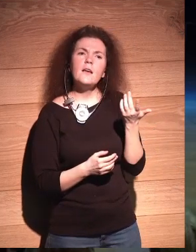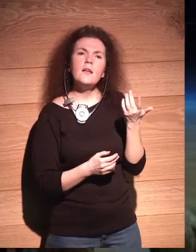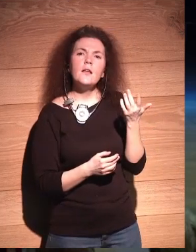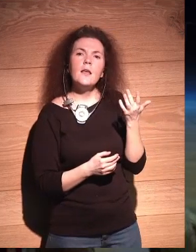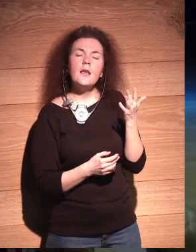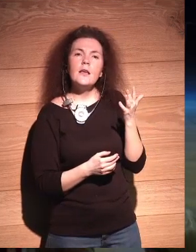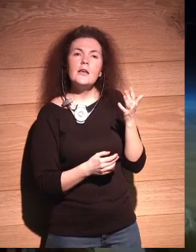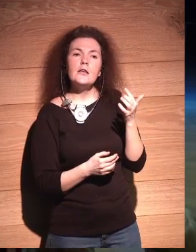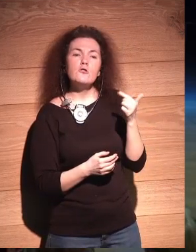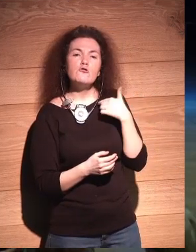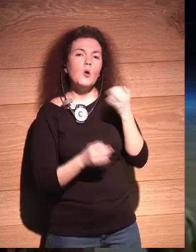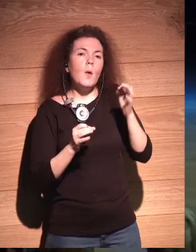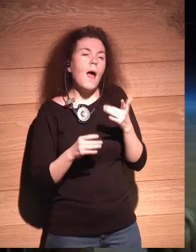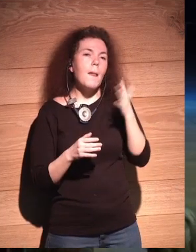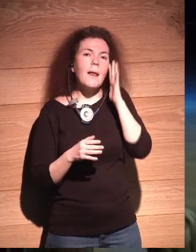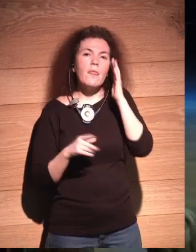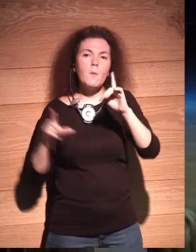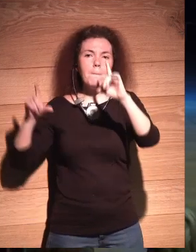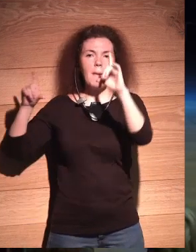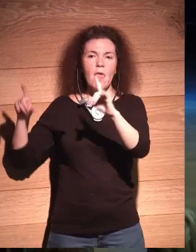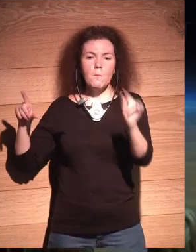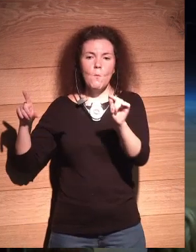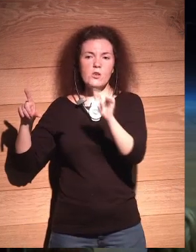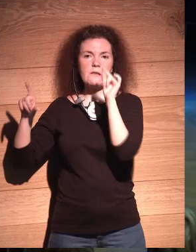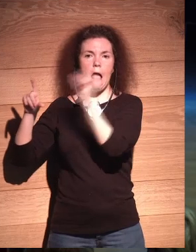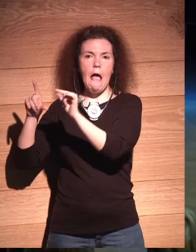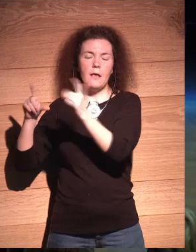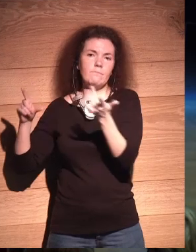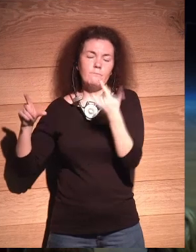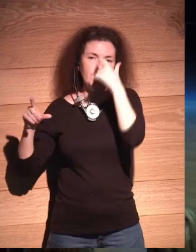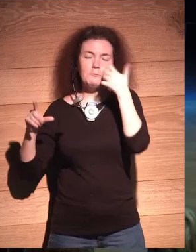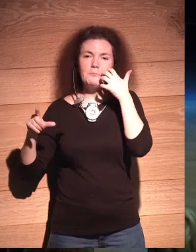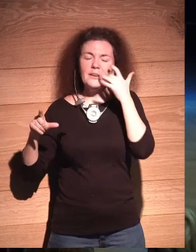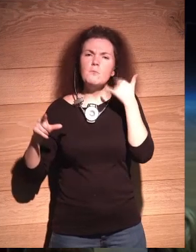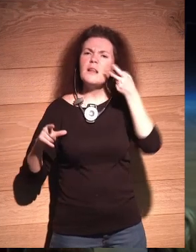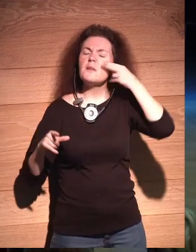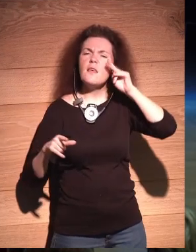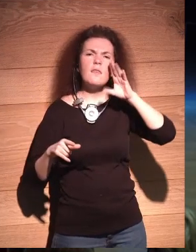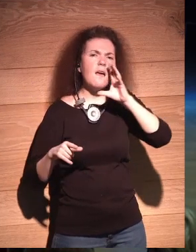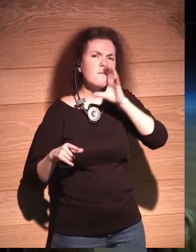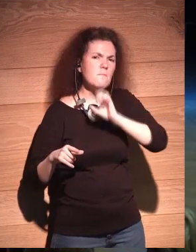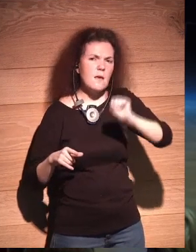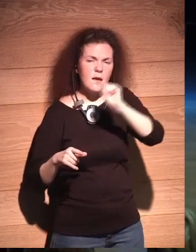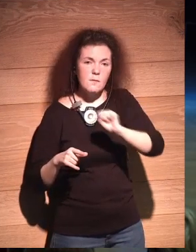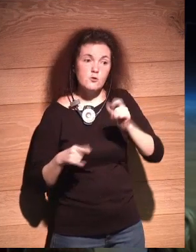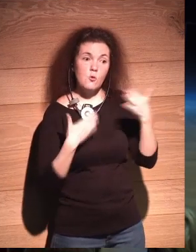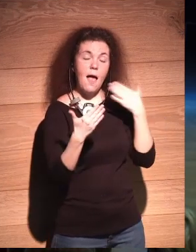And it was a really wonderful experience. I got to talk to a lot of